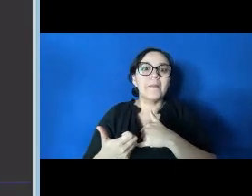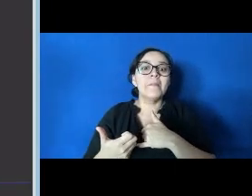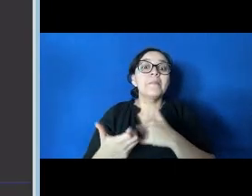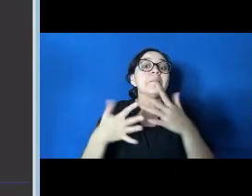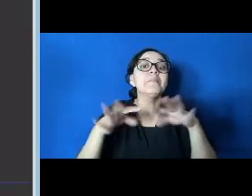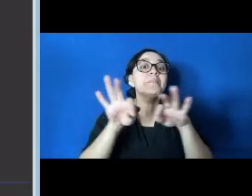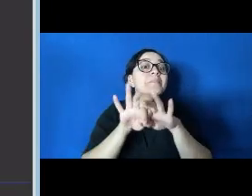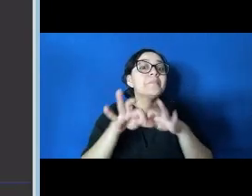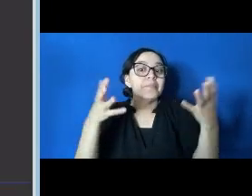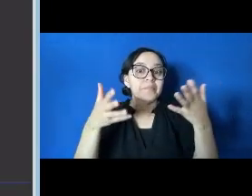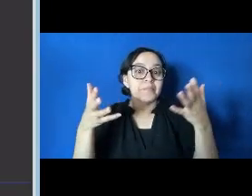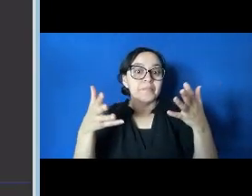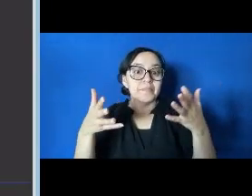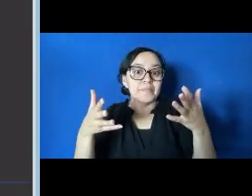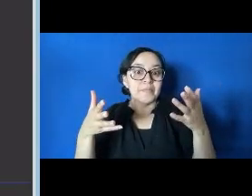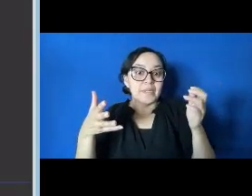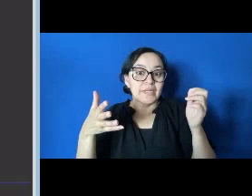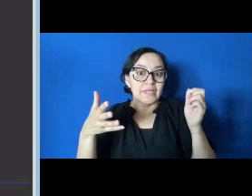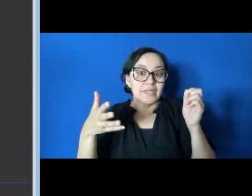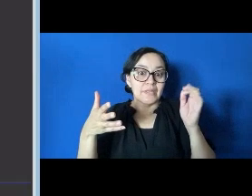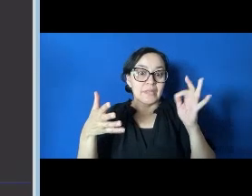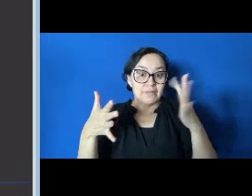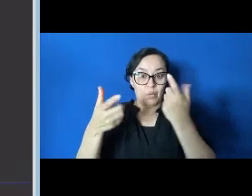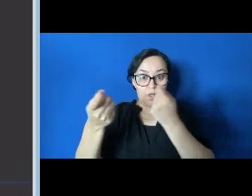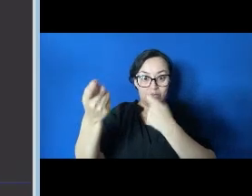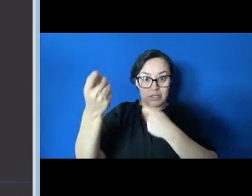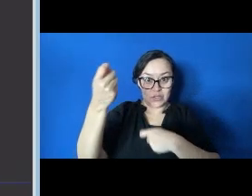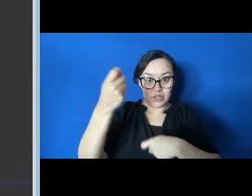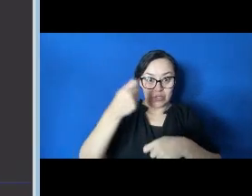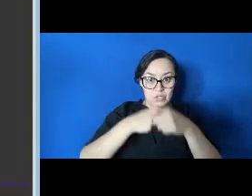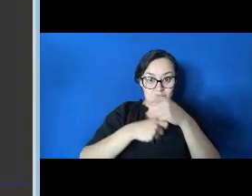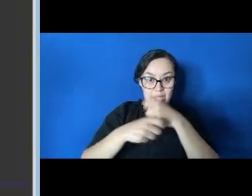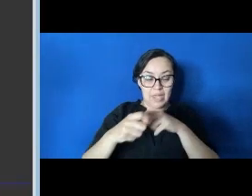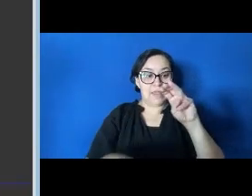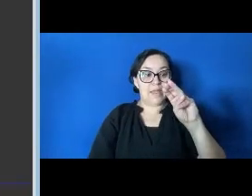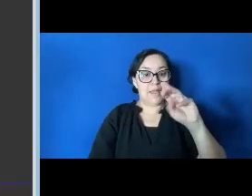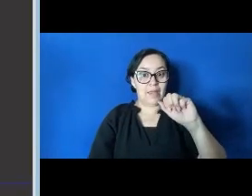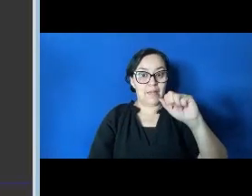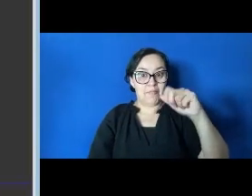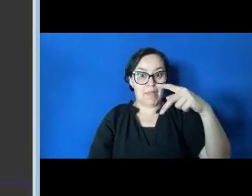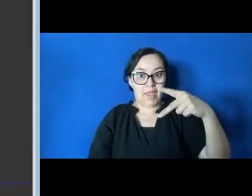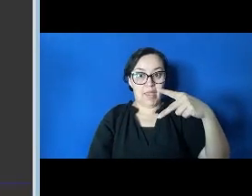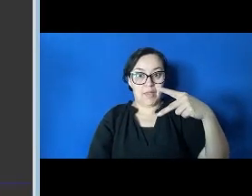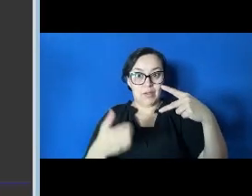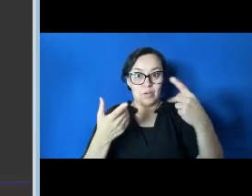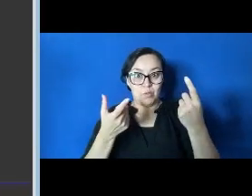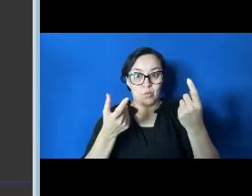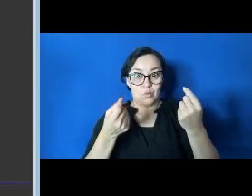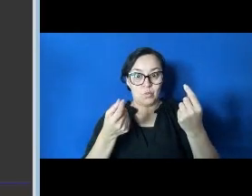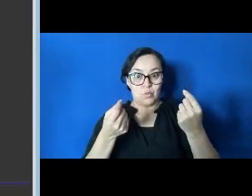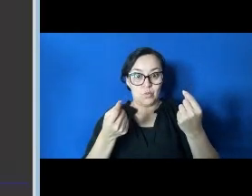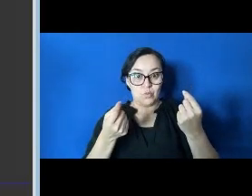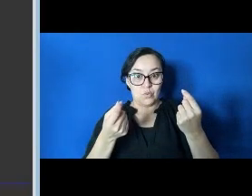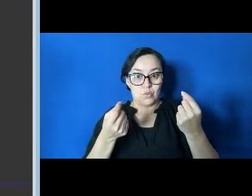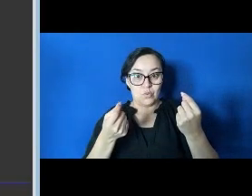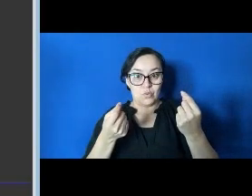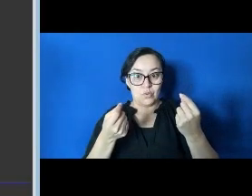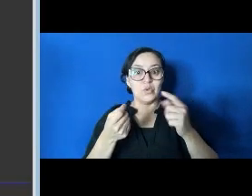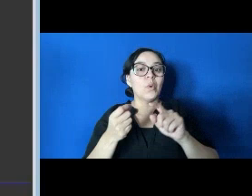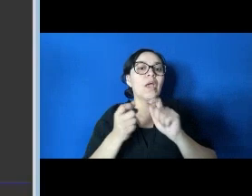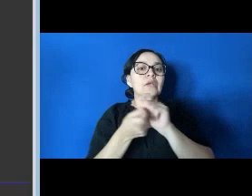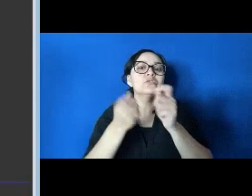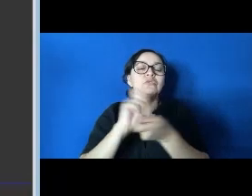por ejemplo, si up at quieren present, but the most important cambiar thing is la that base de if you want mapa, to change este es the map el que bases, sale, pero ustedes pueden elegir you